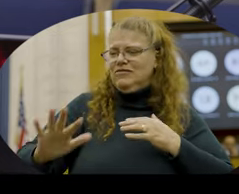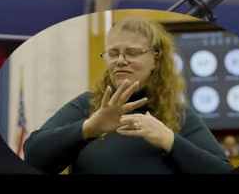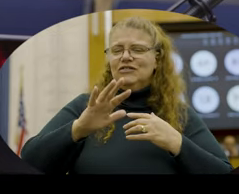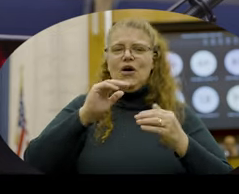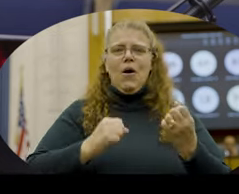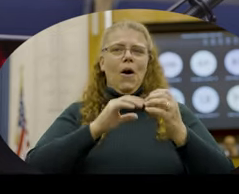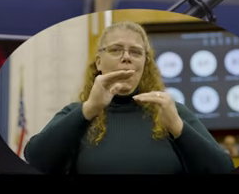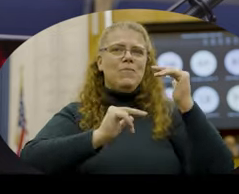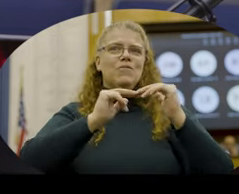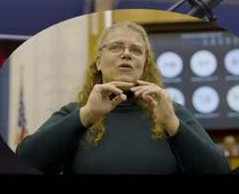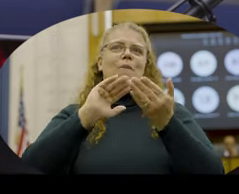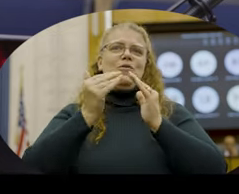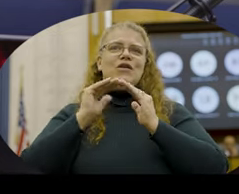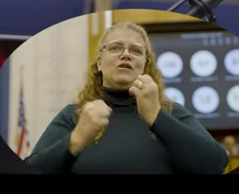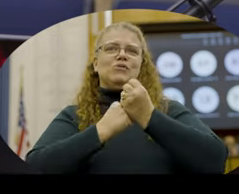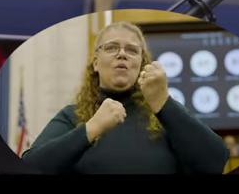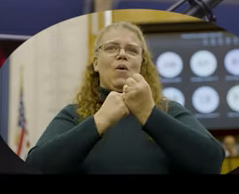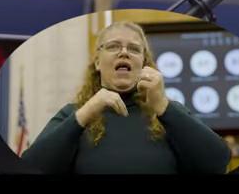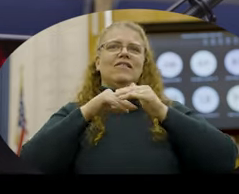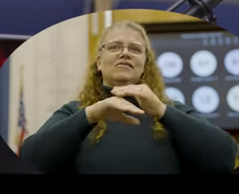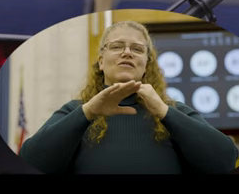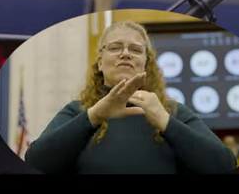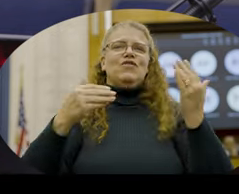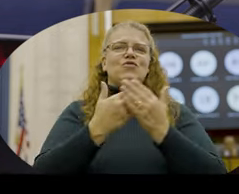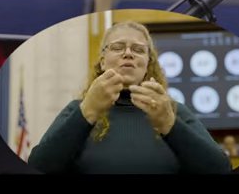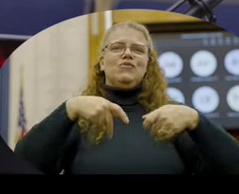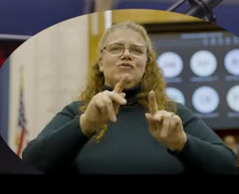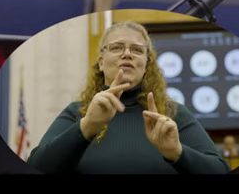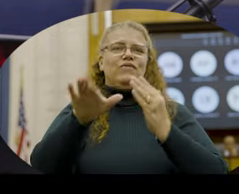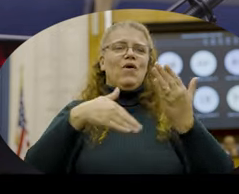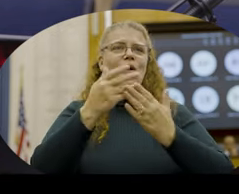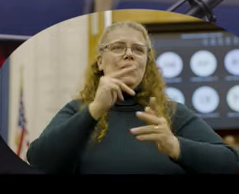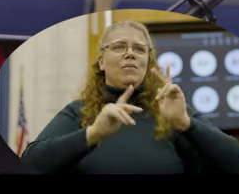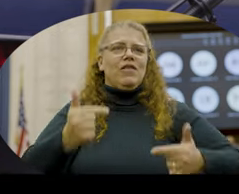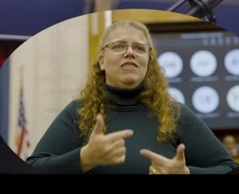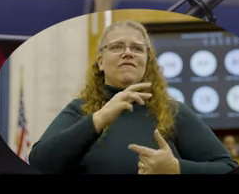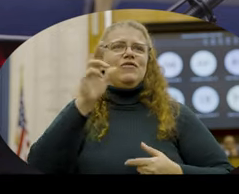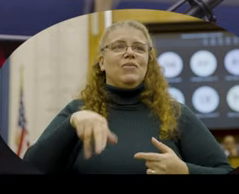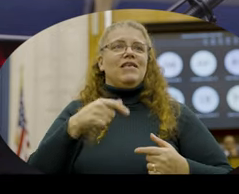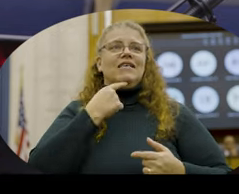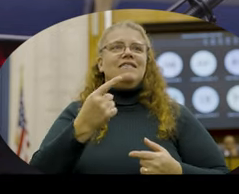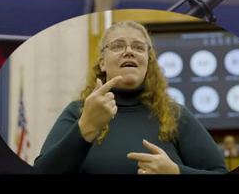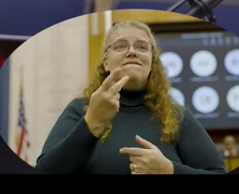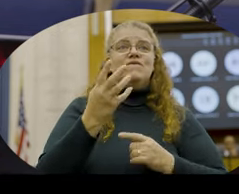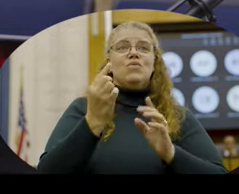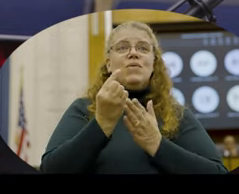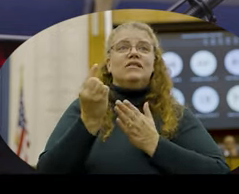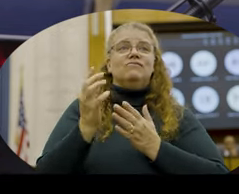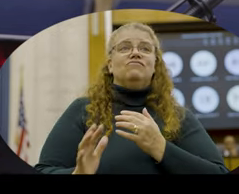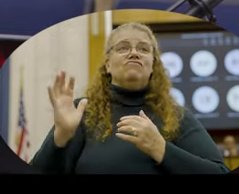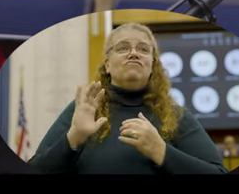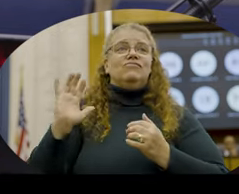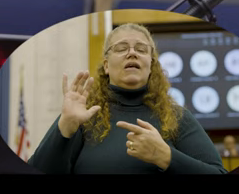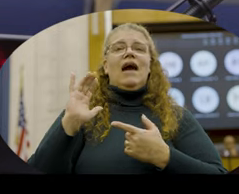programs, and provide access to new opportunities for all Richmonders. And as I said just a few weeks, short weeks ago,